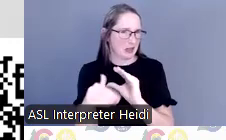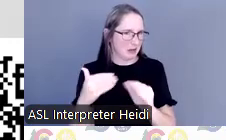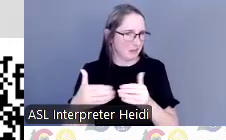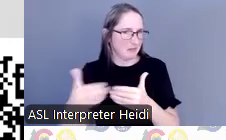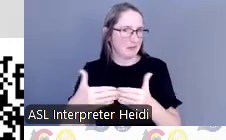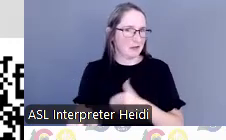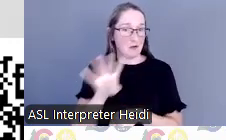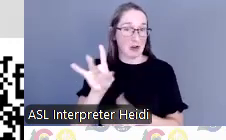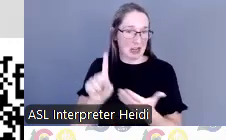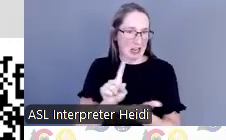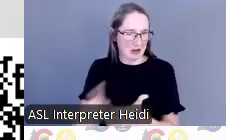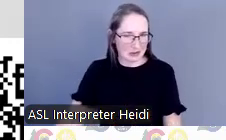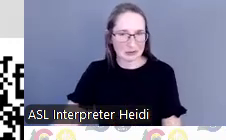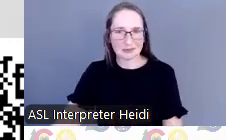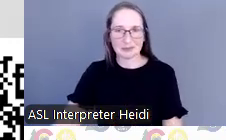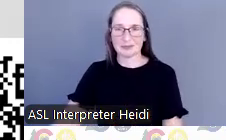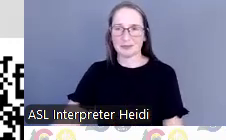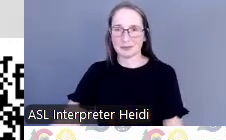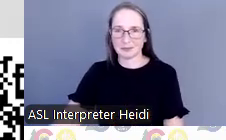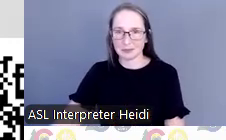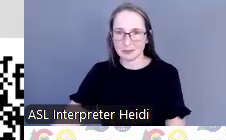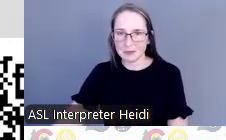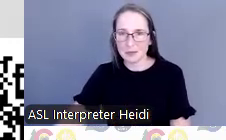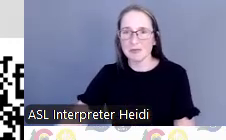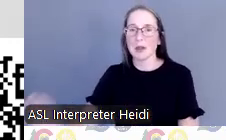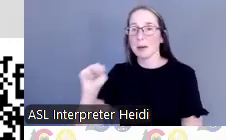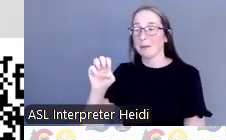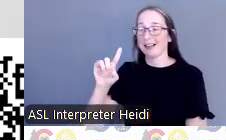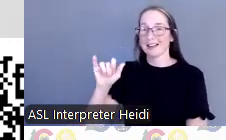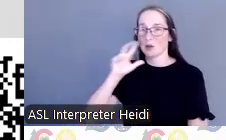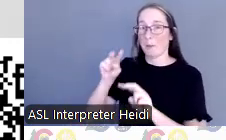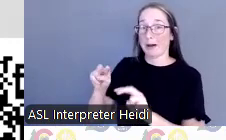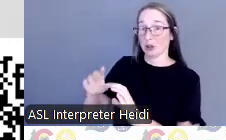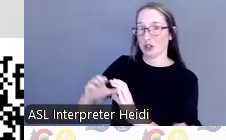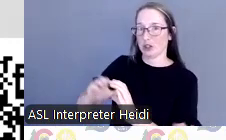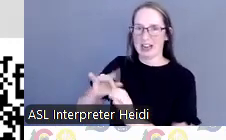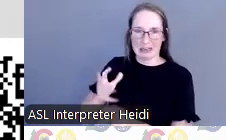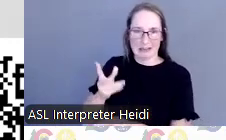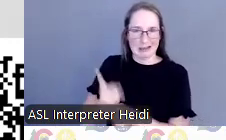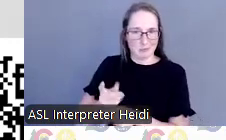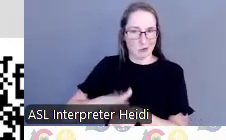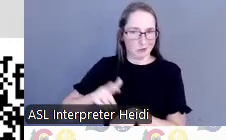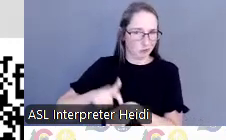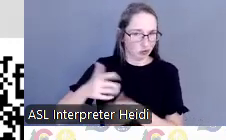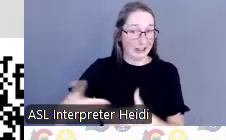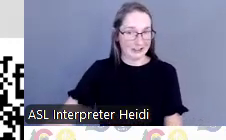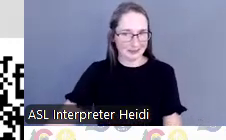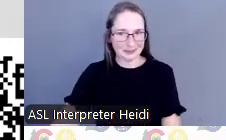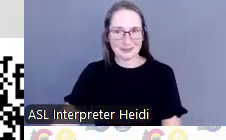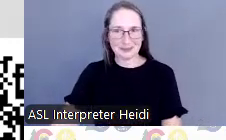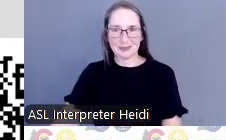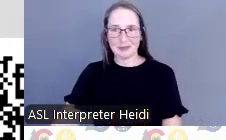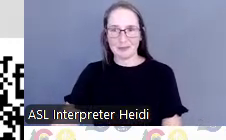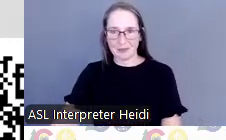48 hours. Melissa will be monitoring the chat today and keeping us on track there. And all links